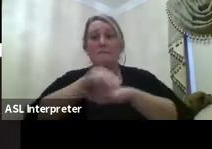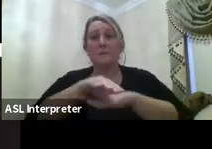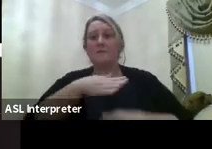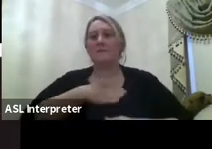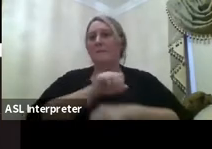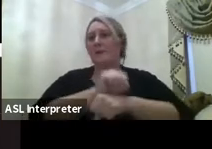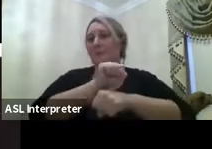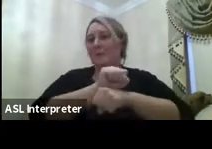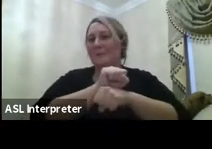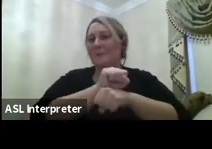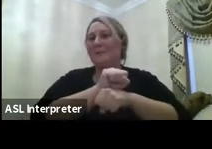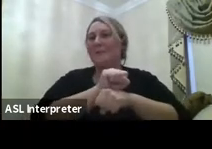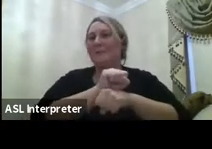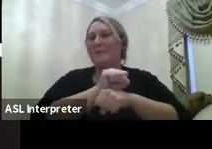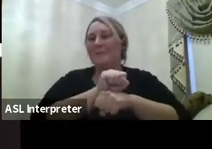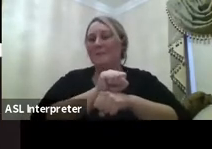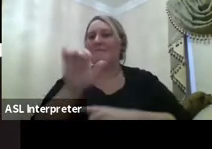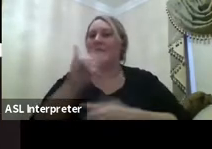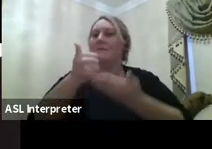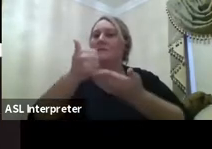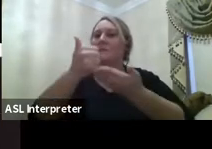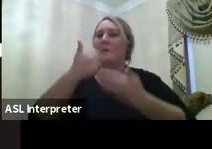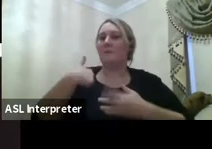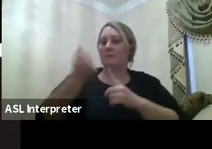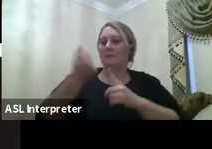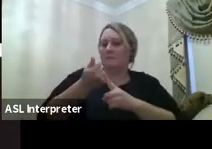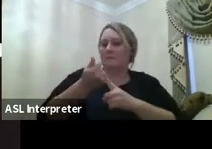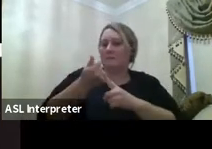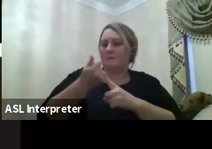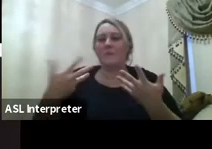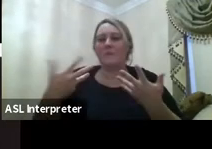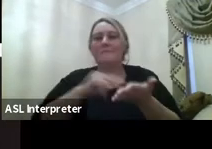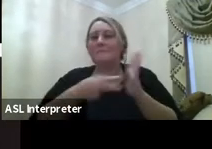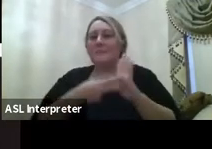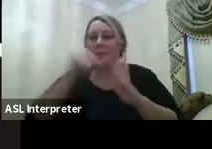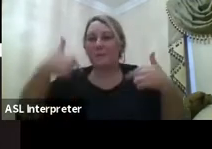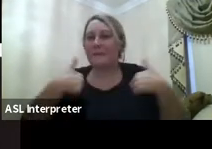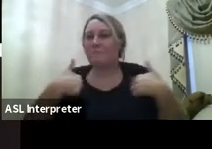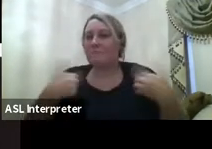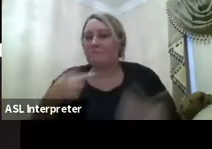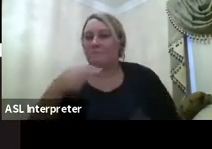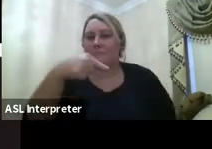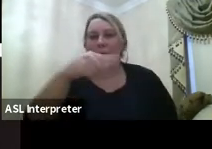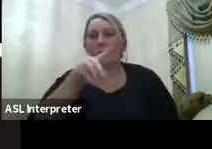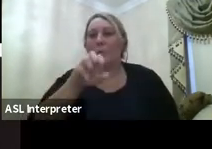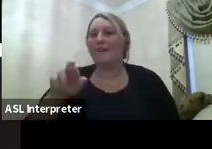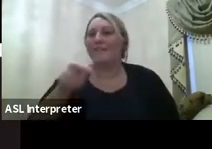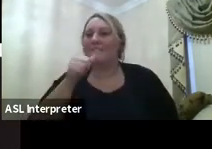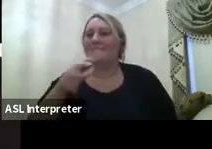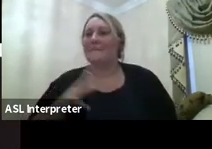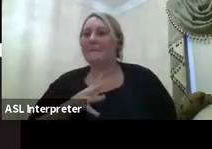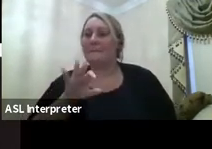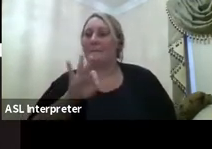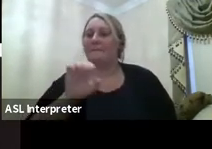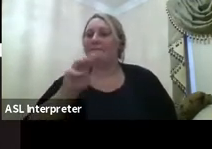of like what a queer femininity is. um, yeah, no, that's really, thank you for sharing all of